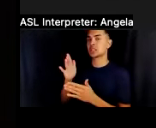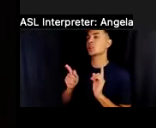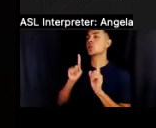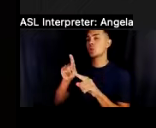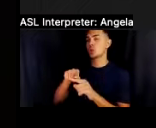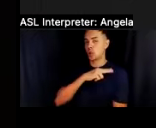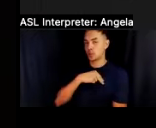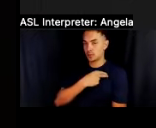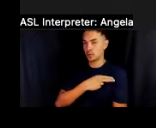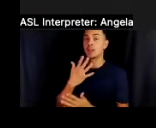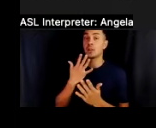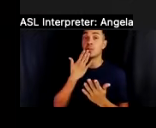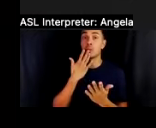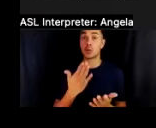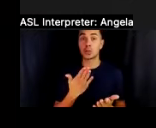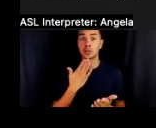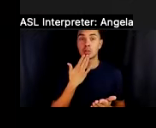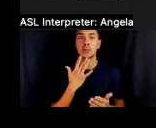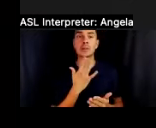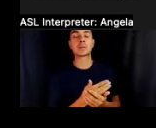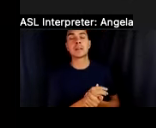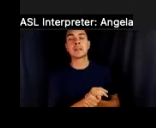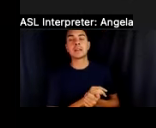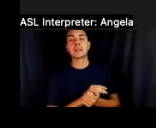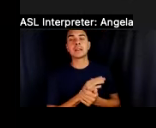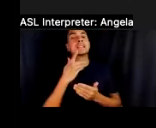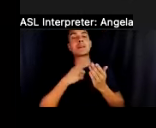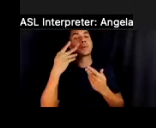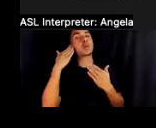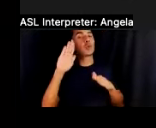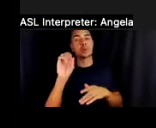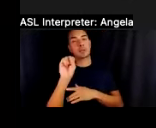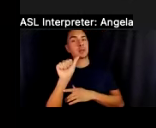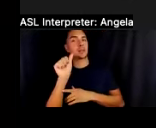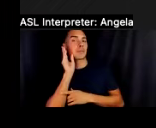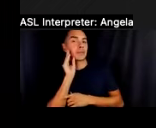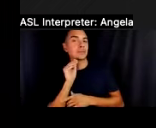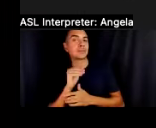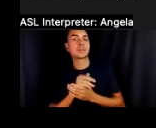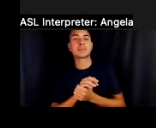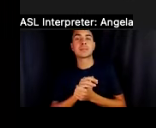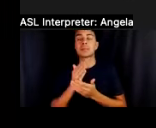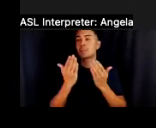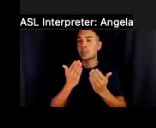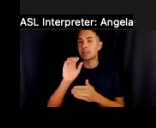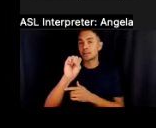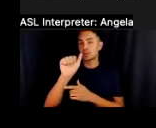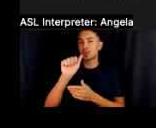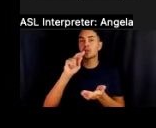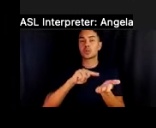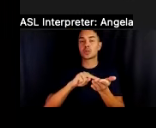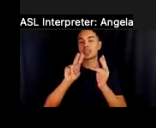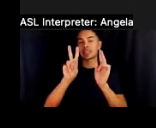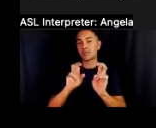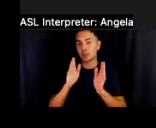hospital. When someone comes to the emergency room and they know that they were sexually assaulted, someone will be called, like me, a sexual assault nurse examiner. They are the ones